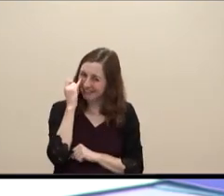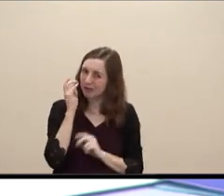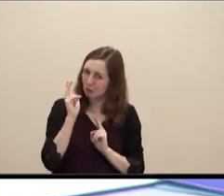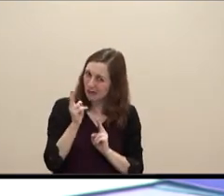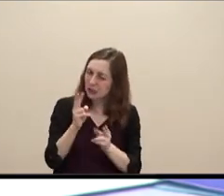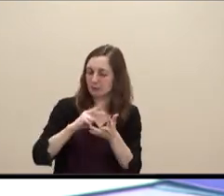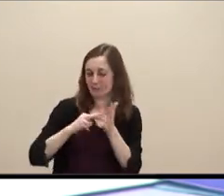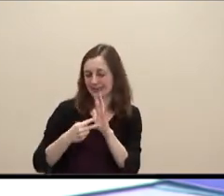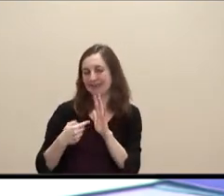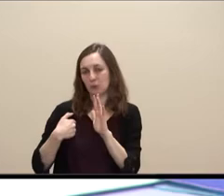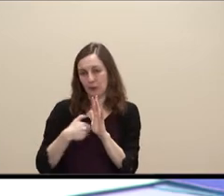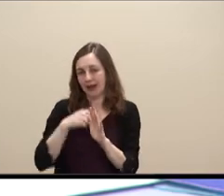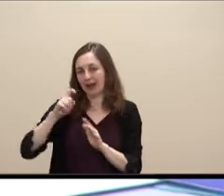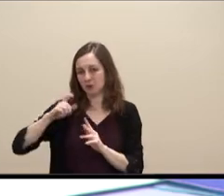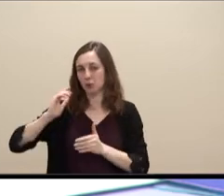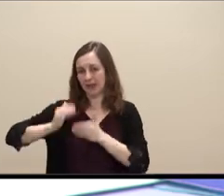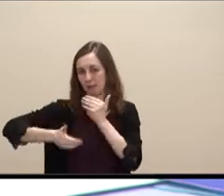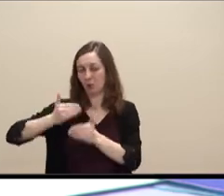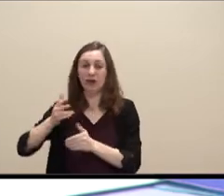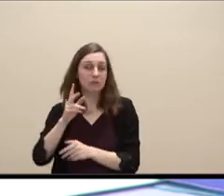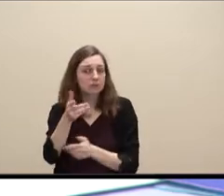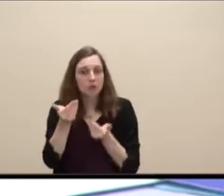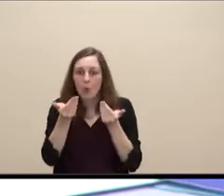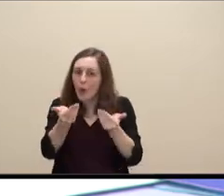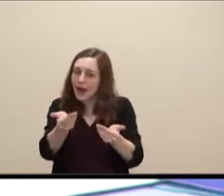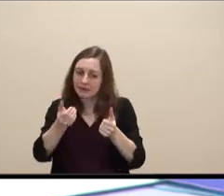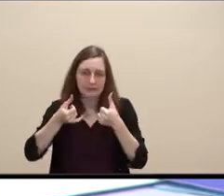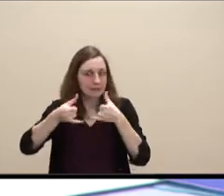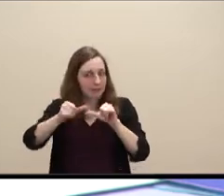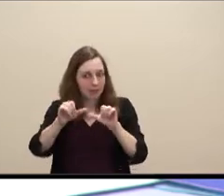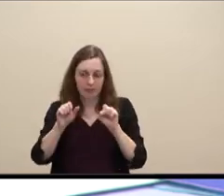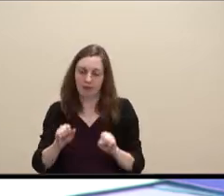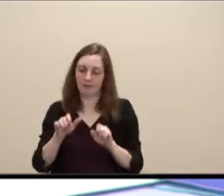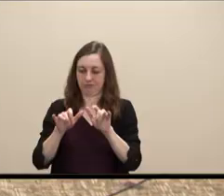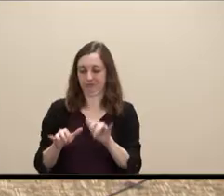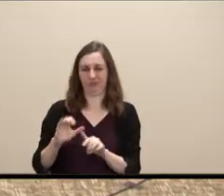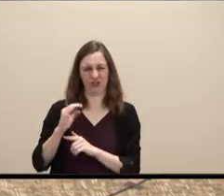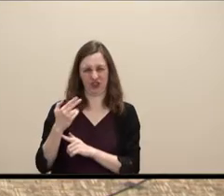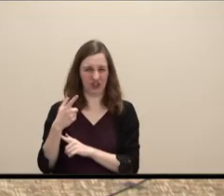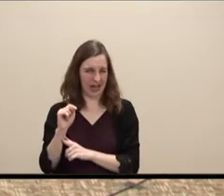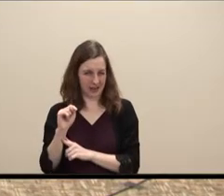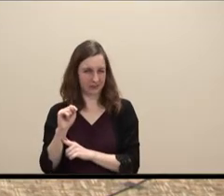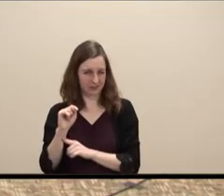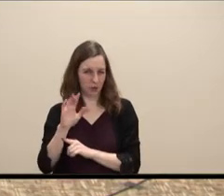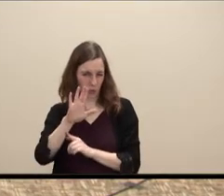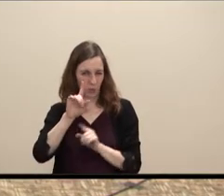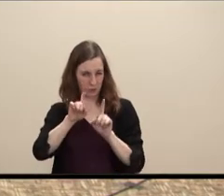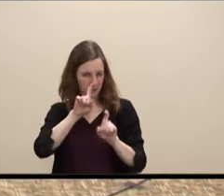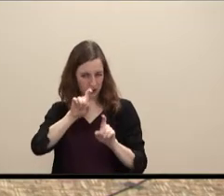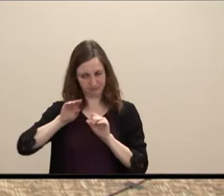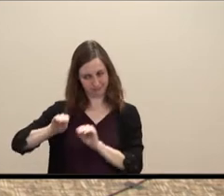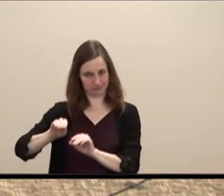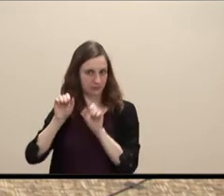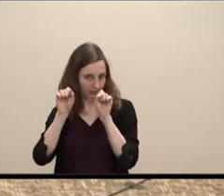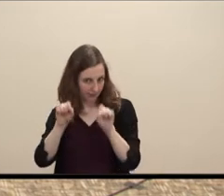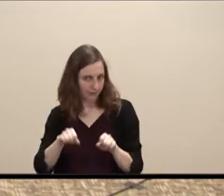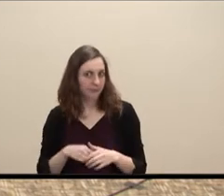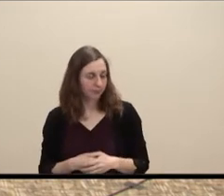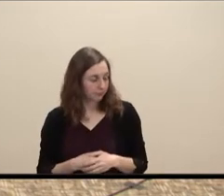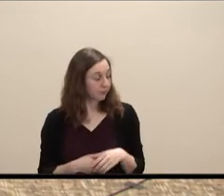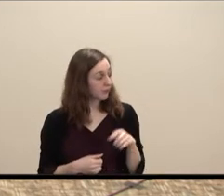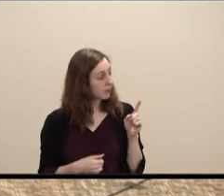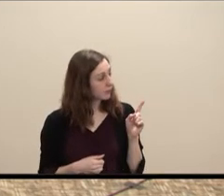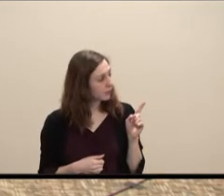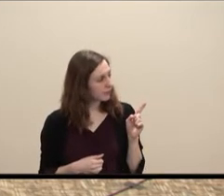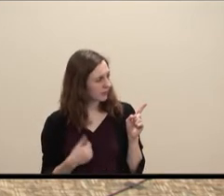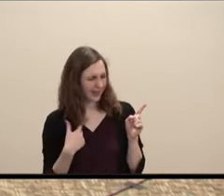want you to put them in the chat. Sure. Let me, one more comment on kind of on that point. I think the agendas for the four that